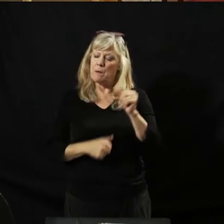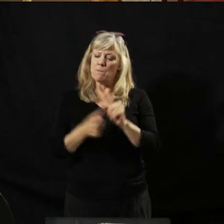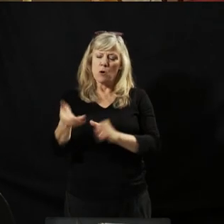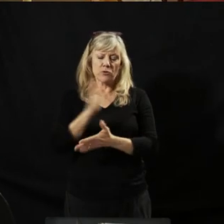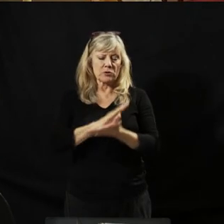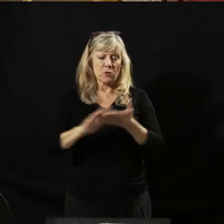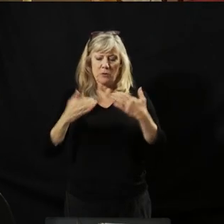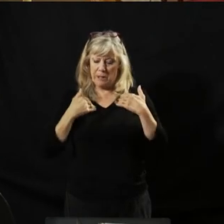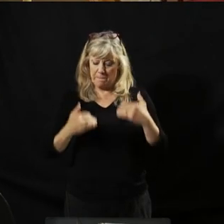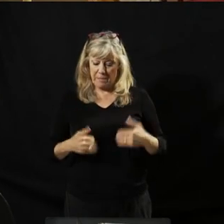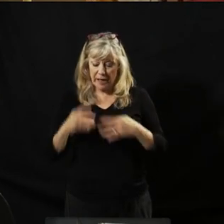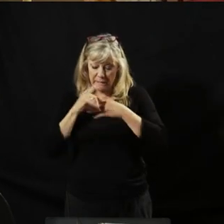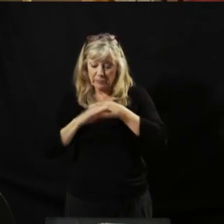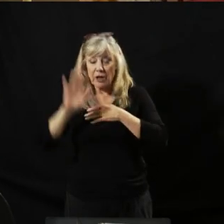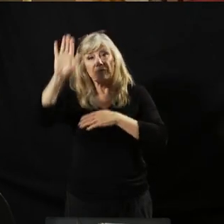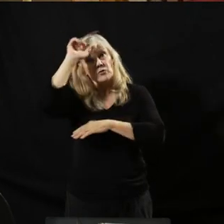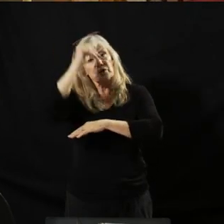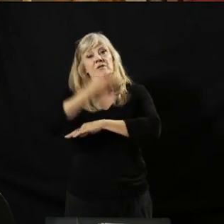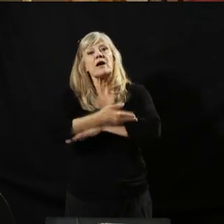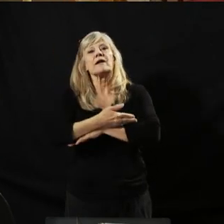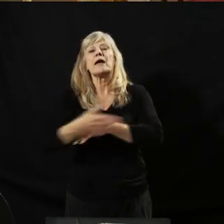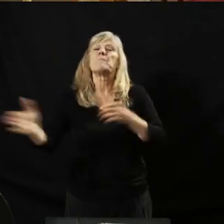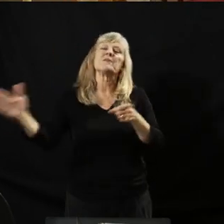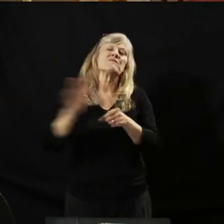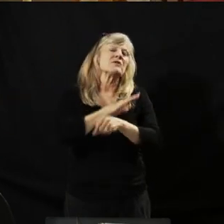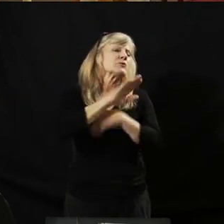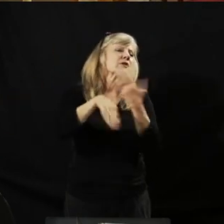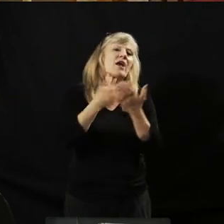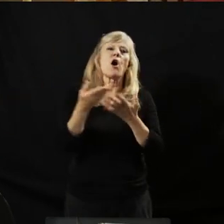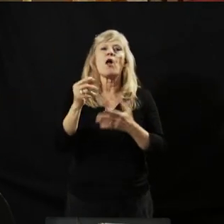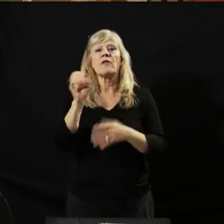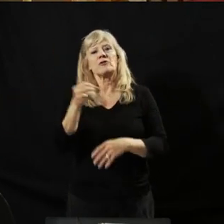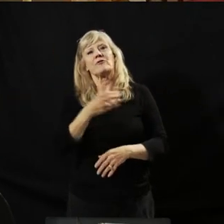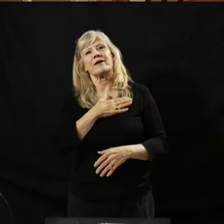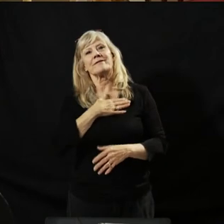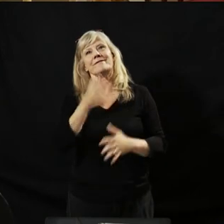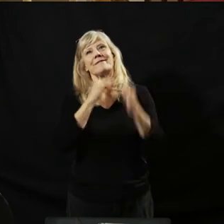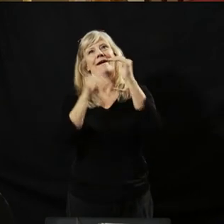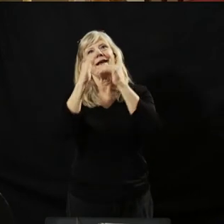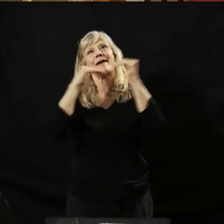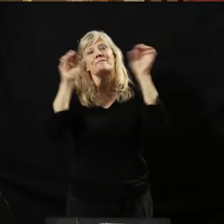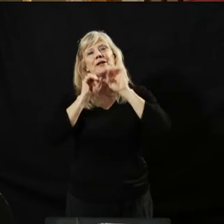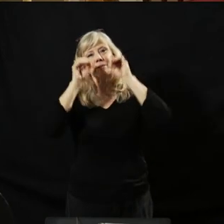of your Son may be filled with every grace and heavenly blessing.